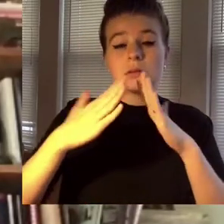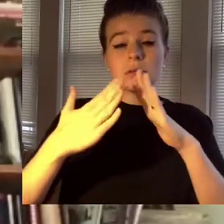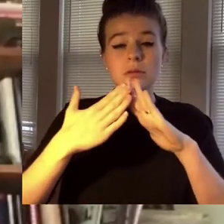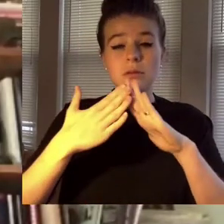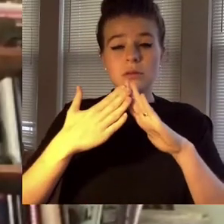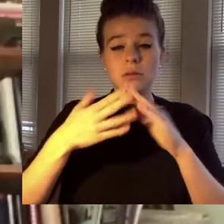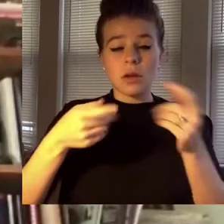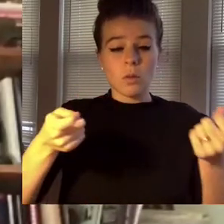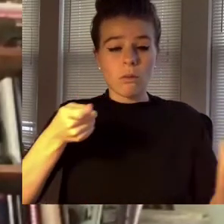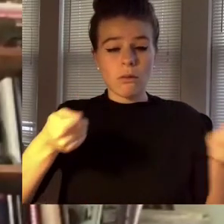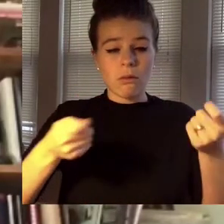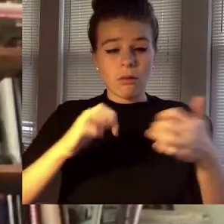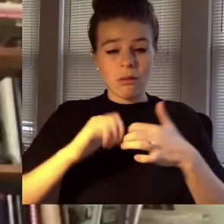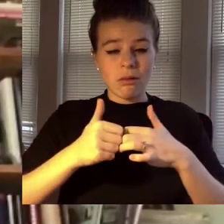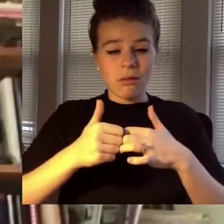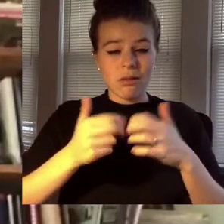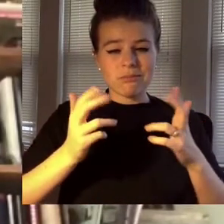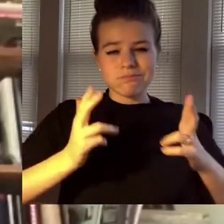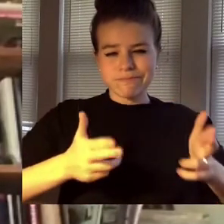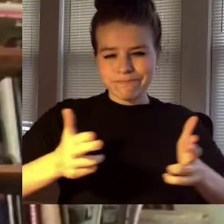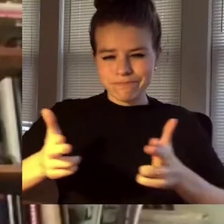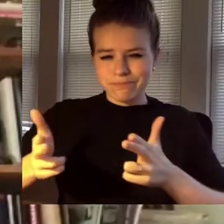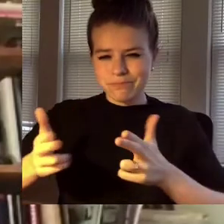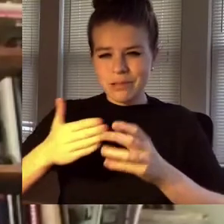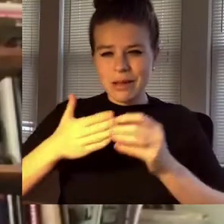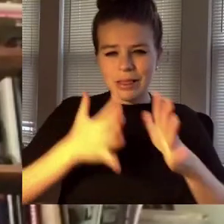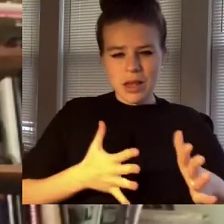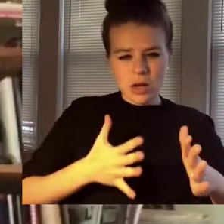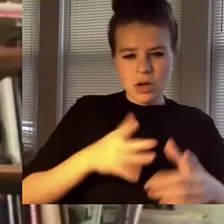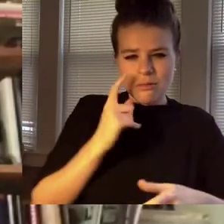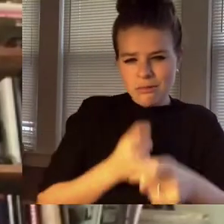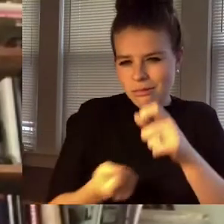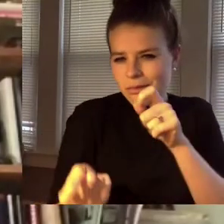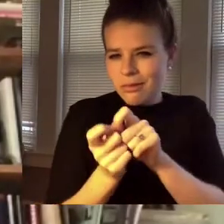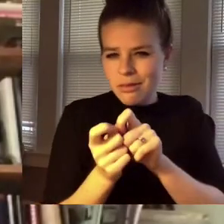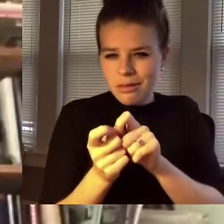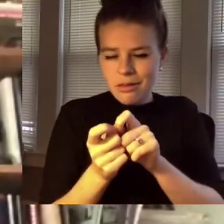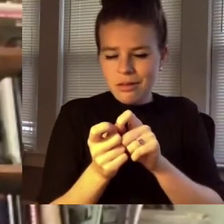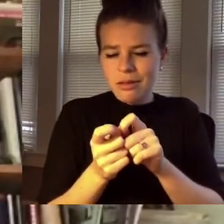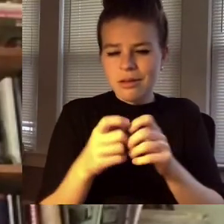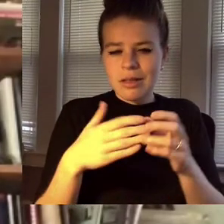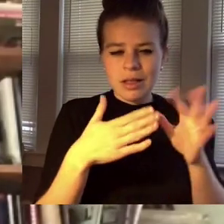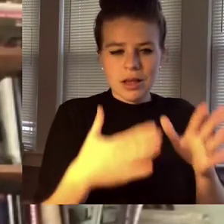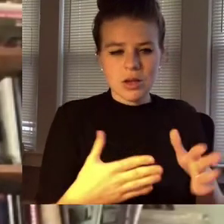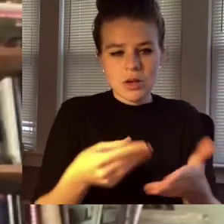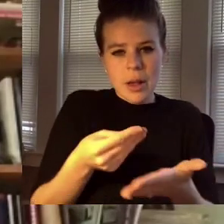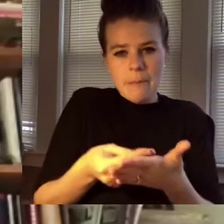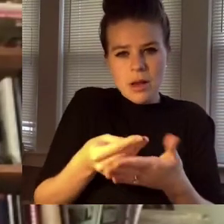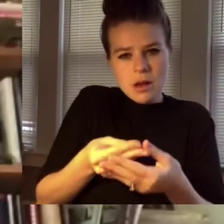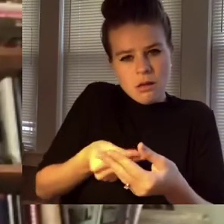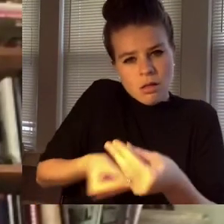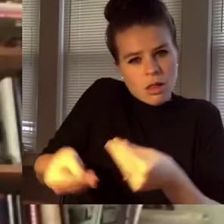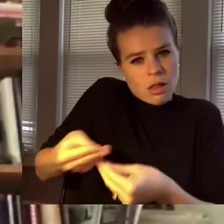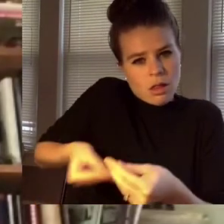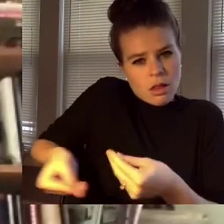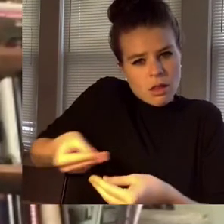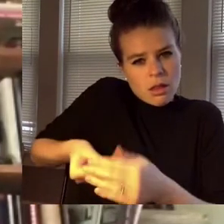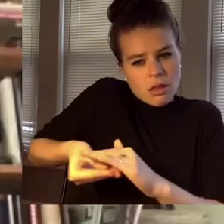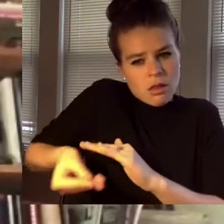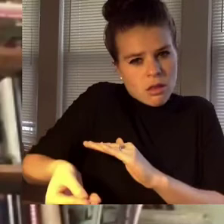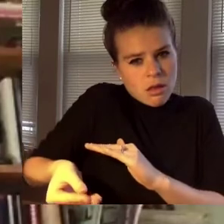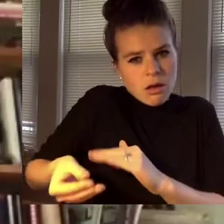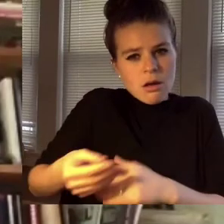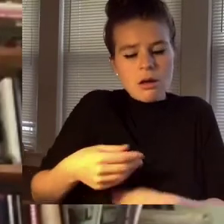by guns. Leaders betraying leaders, money changing hands,